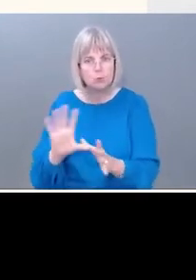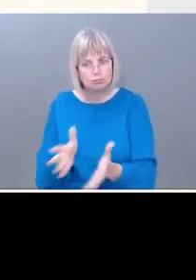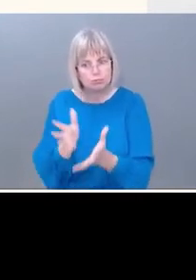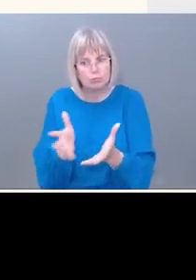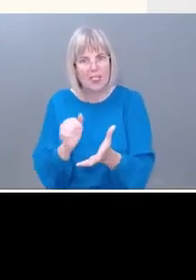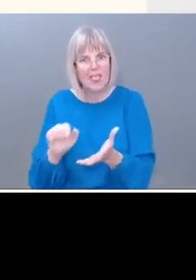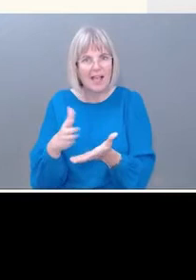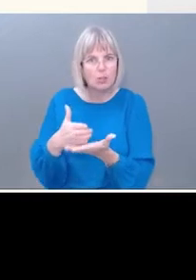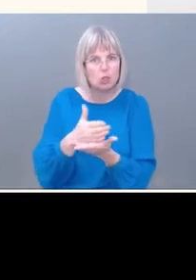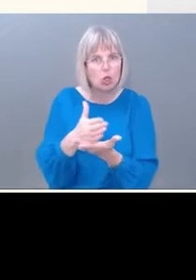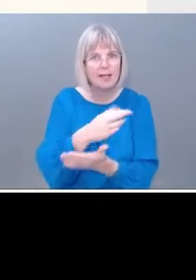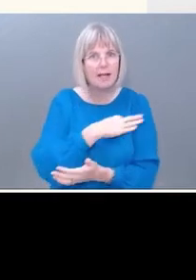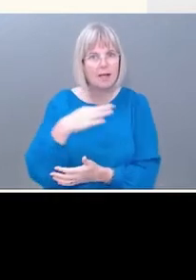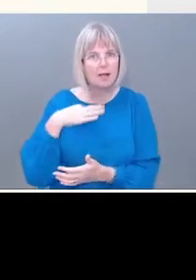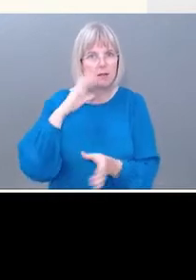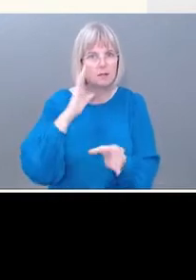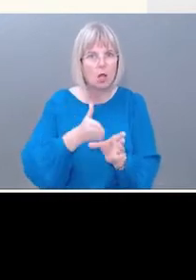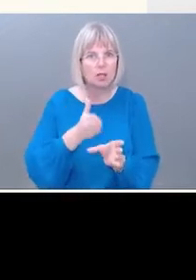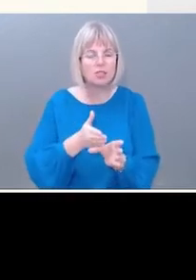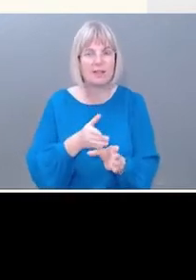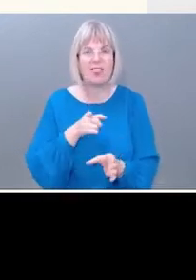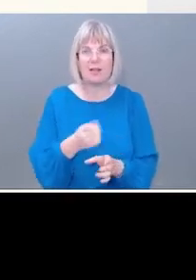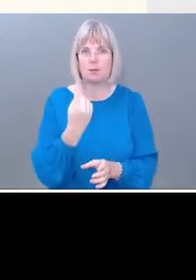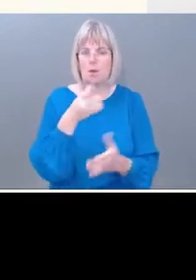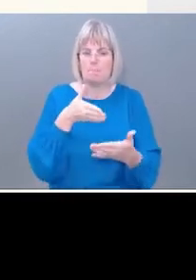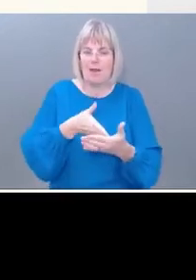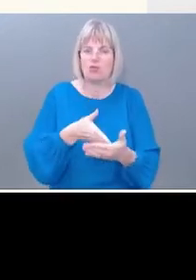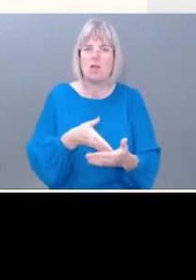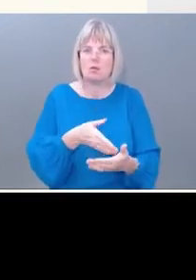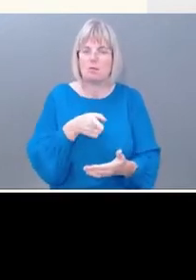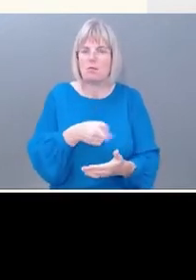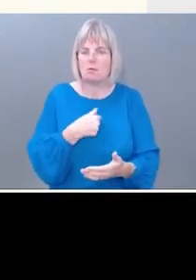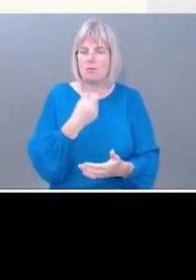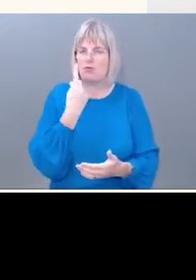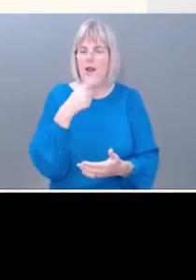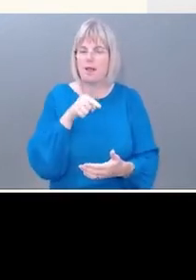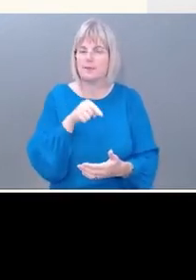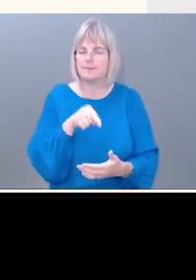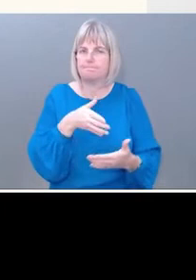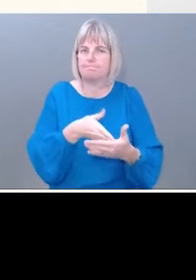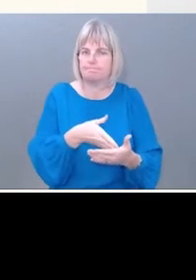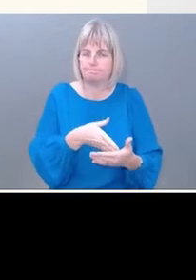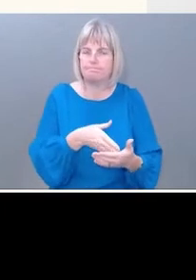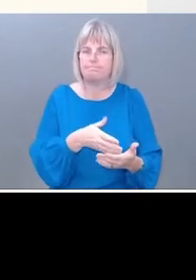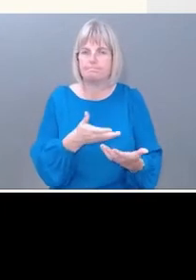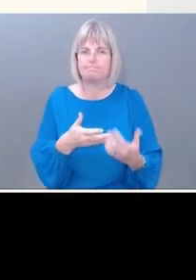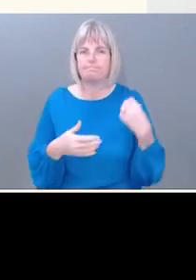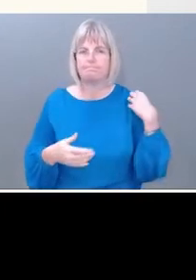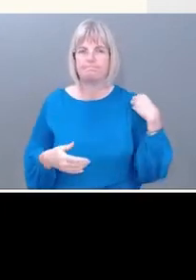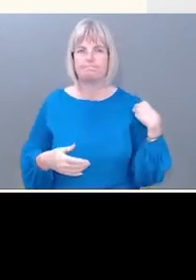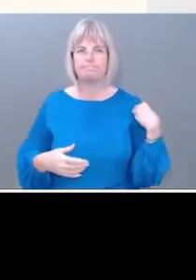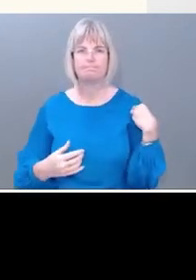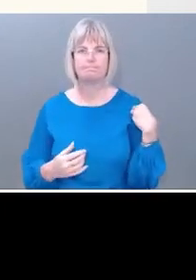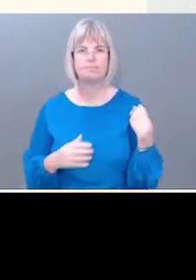it. That's one of the barriers that we notice from those from underrepresented backgrounds into coming into clinical psychology. So we're going to try and